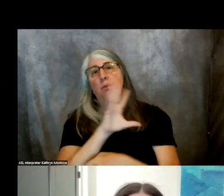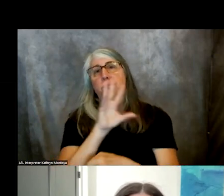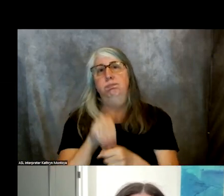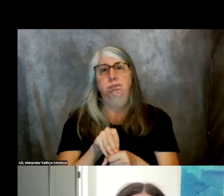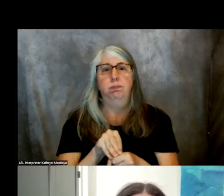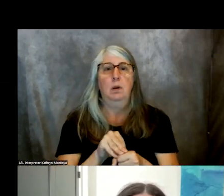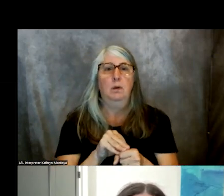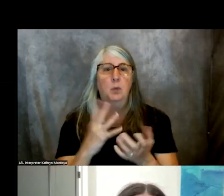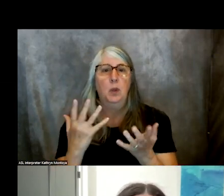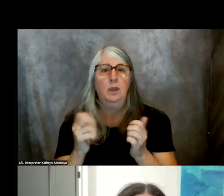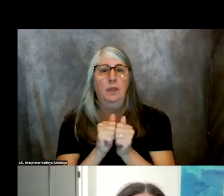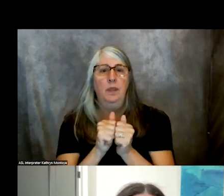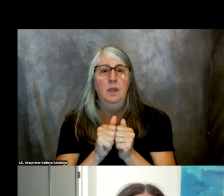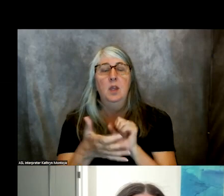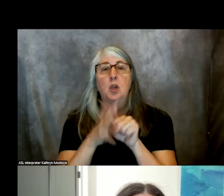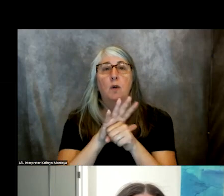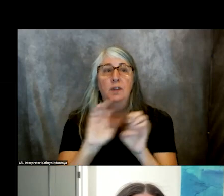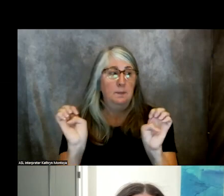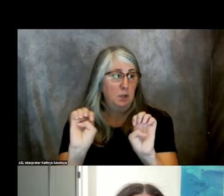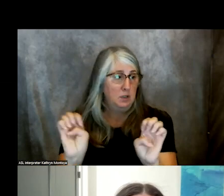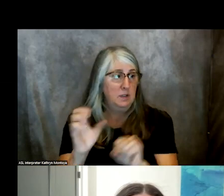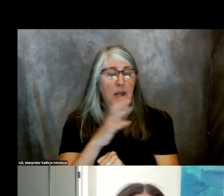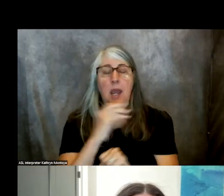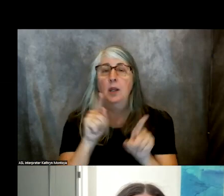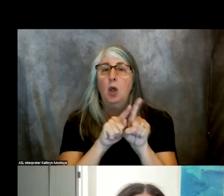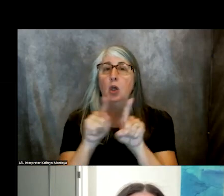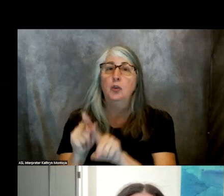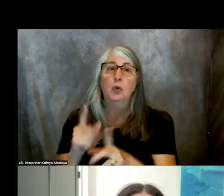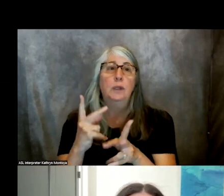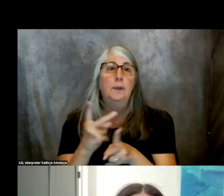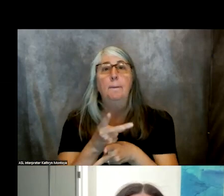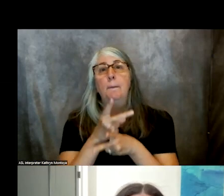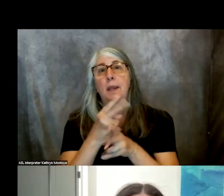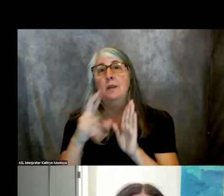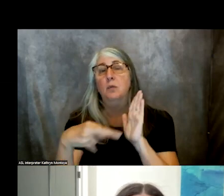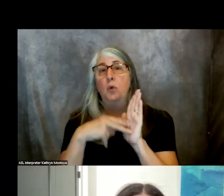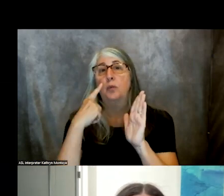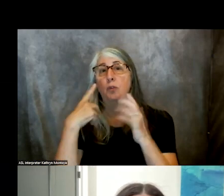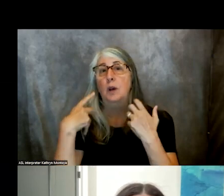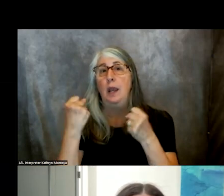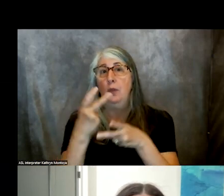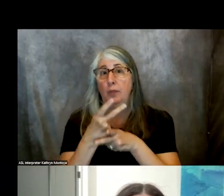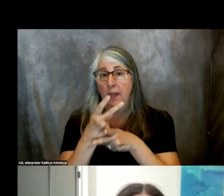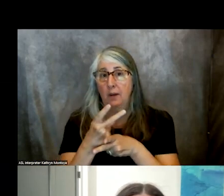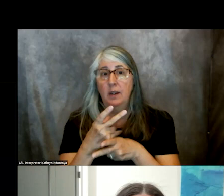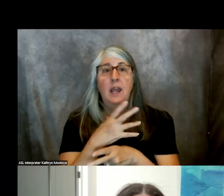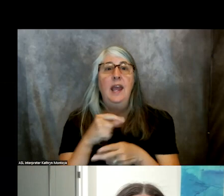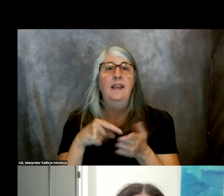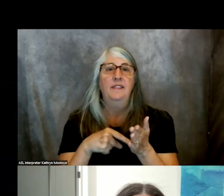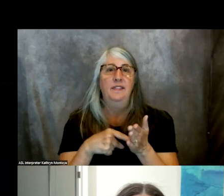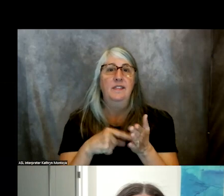only in the COVID emergency, but in maintenance roles in healthcare. And this really